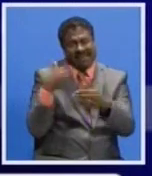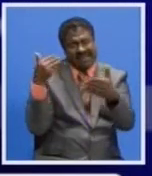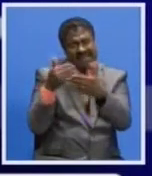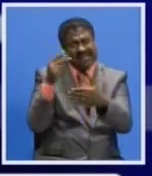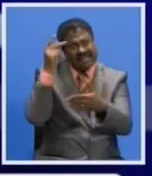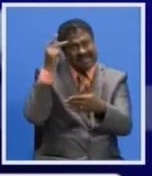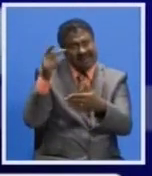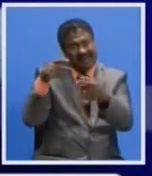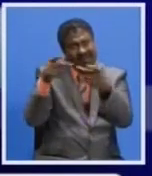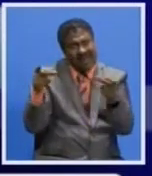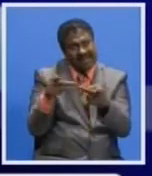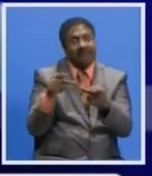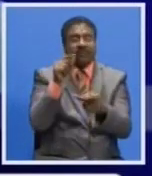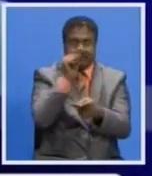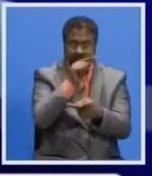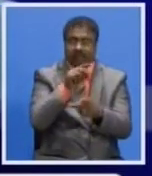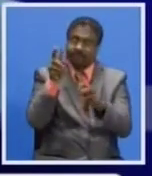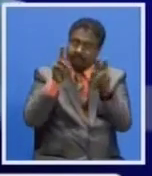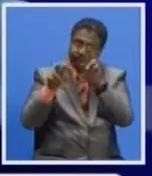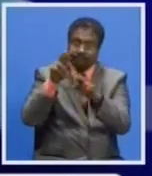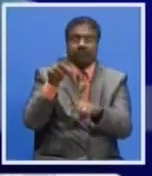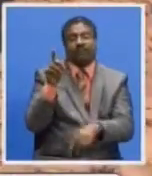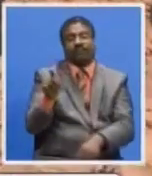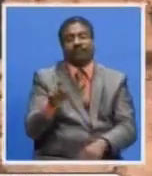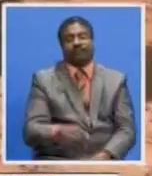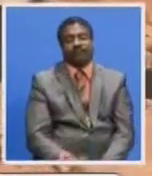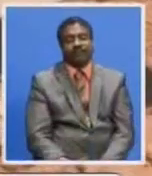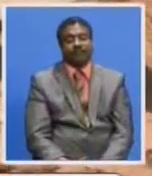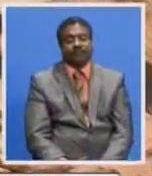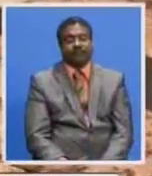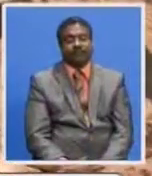Kitwe's Chamboli area. Here's a report.